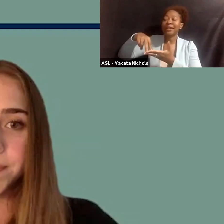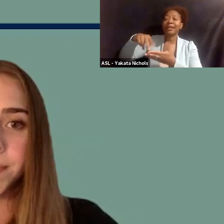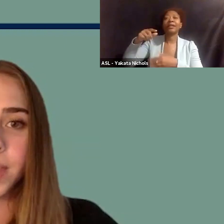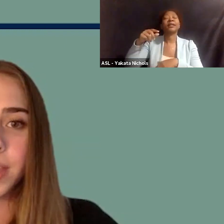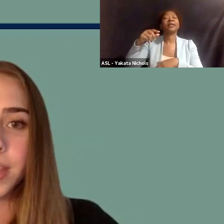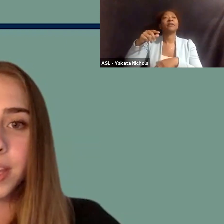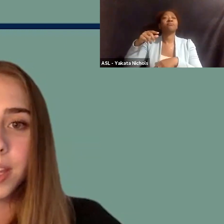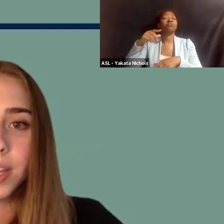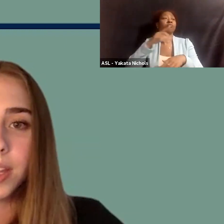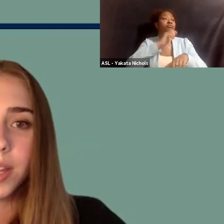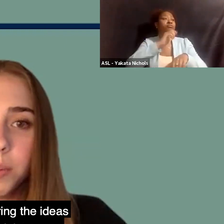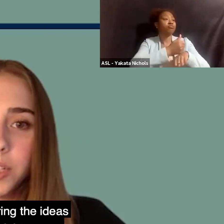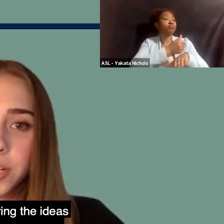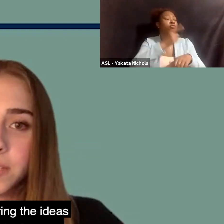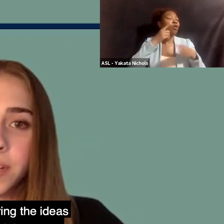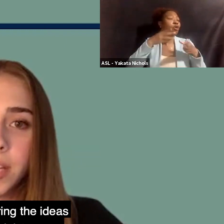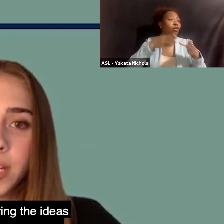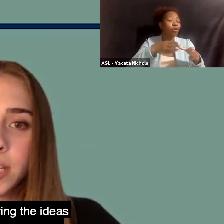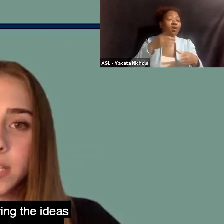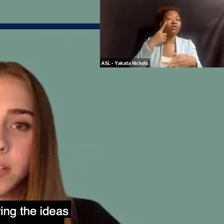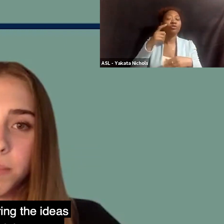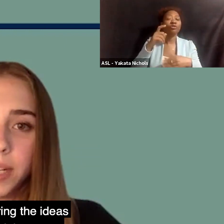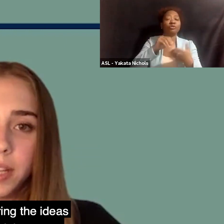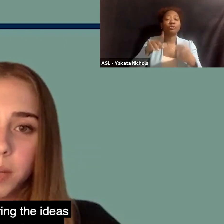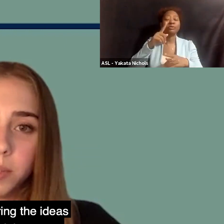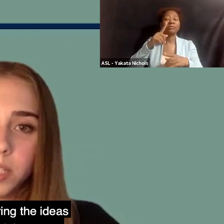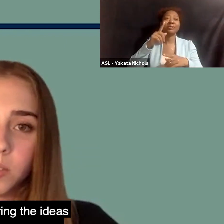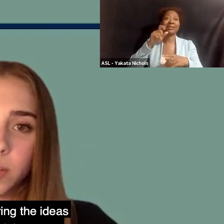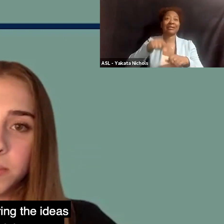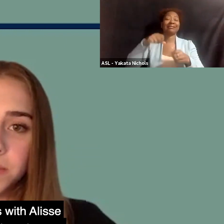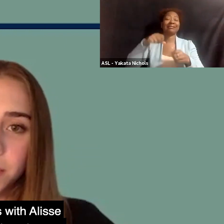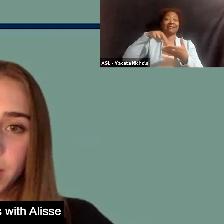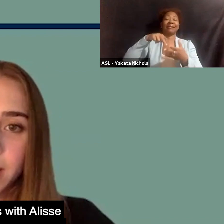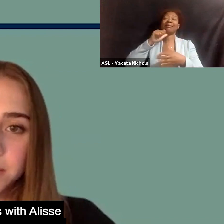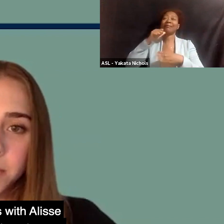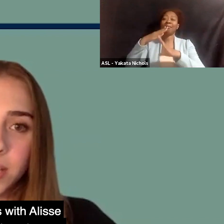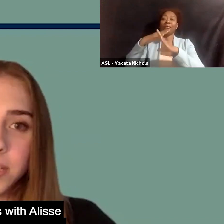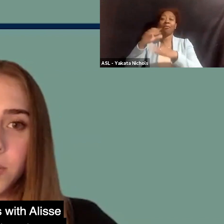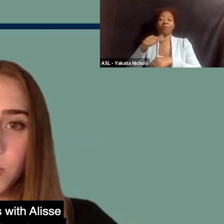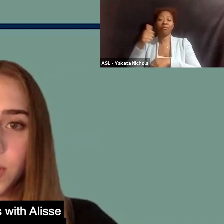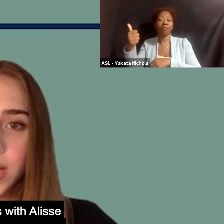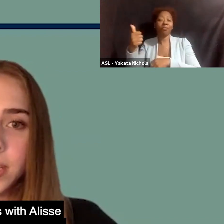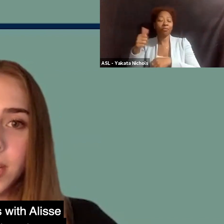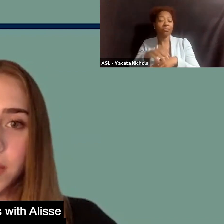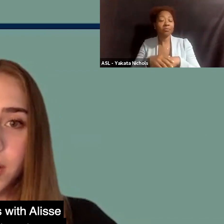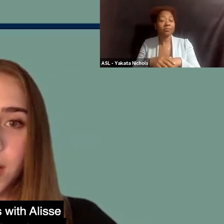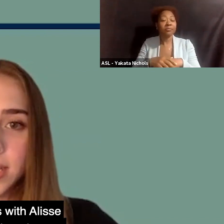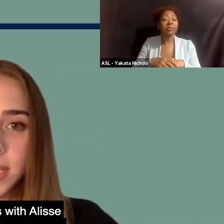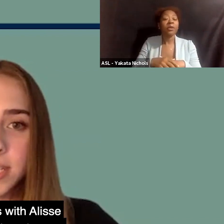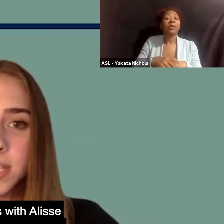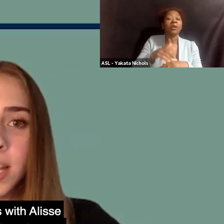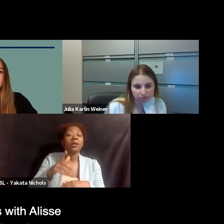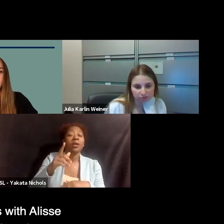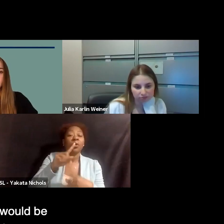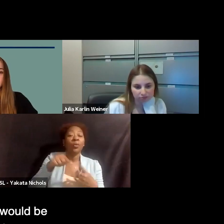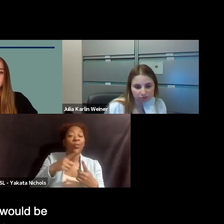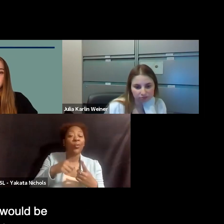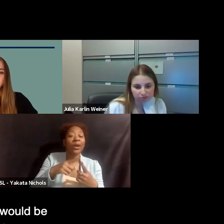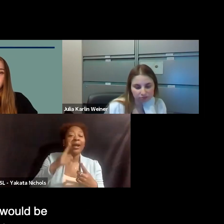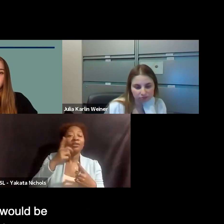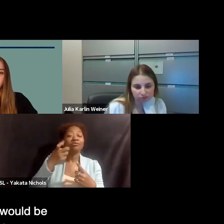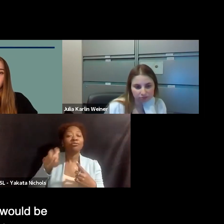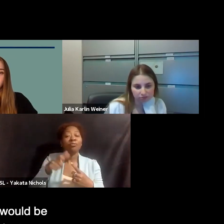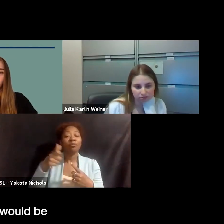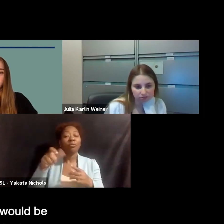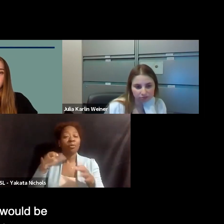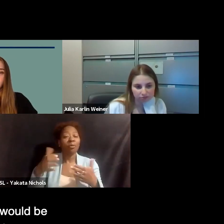blocked. When transferring the ideas of breaking ableist norms from my class with Elise and Julia to other classes, I believe it would